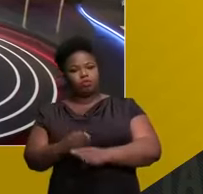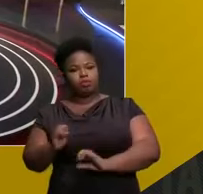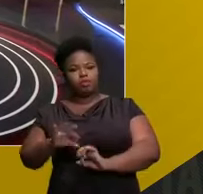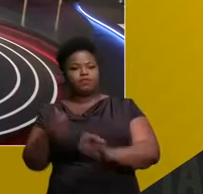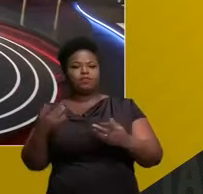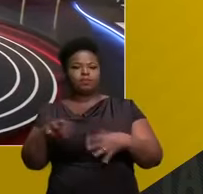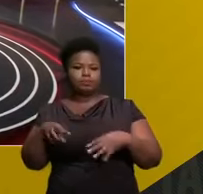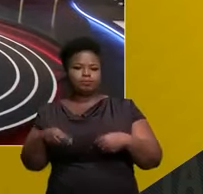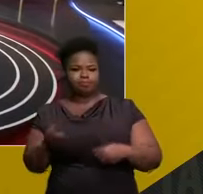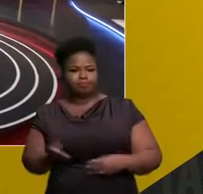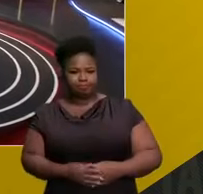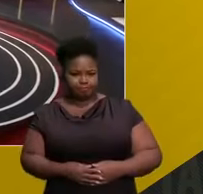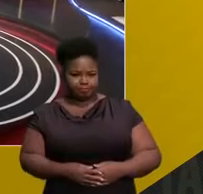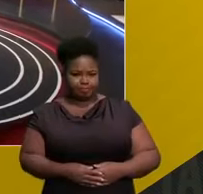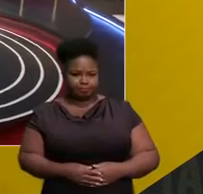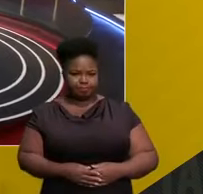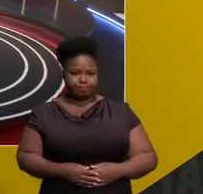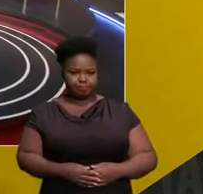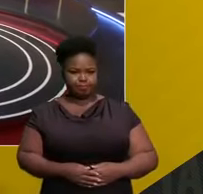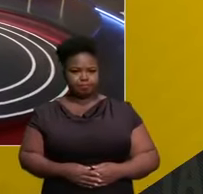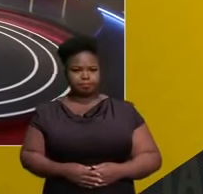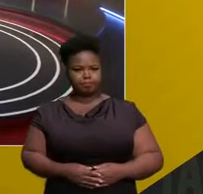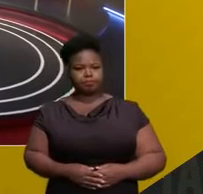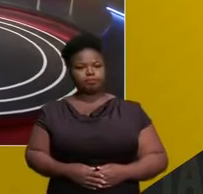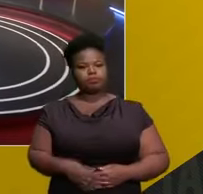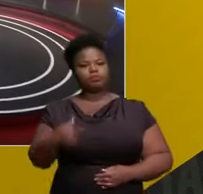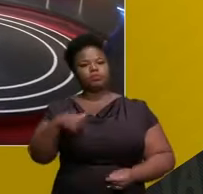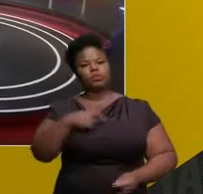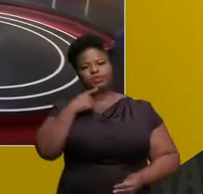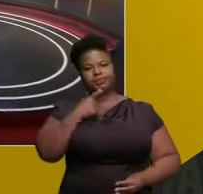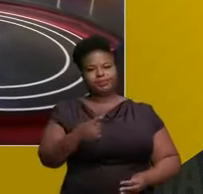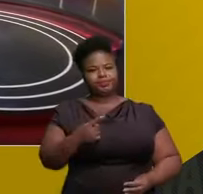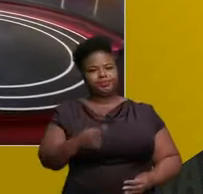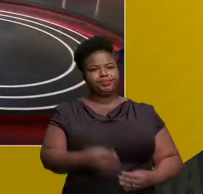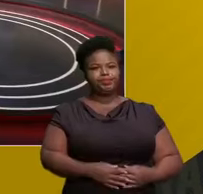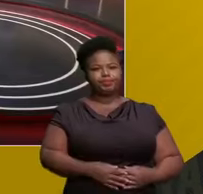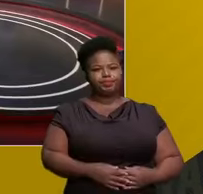it. Butsia? Yes, quickly. Mina, what I would like to say, Uti,